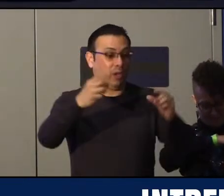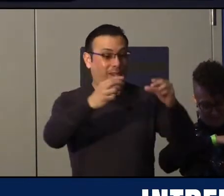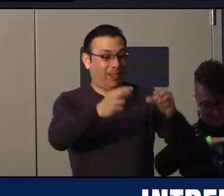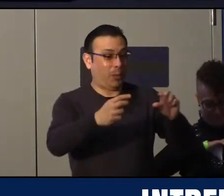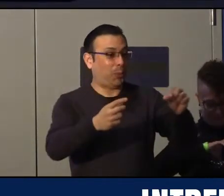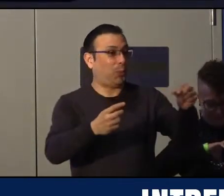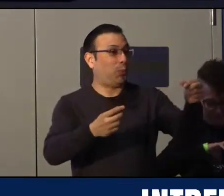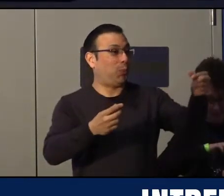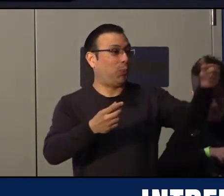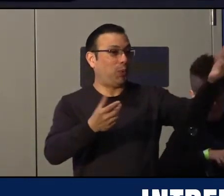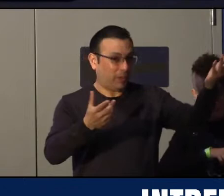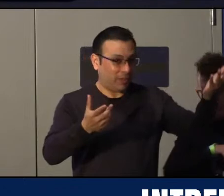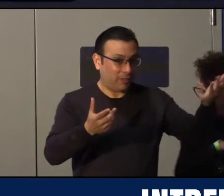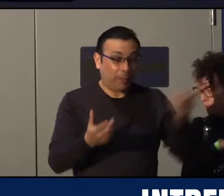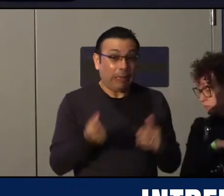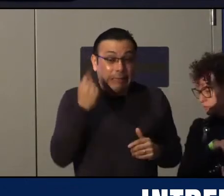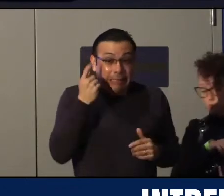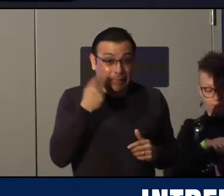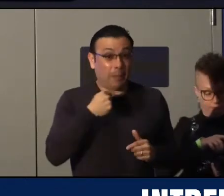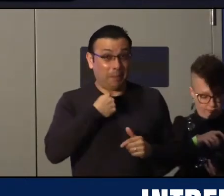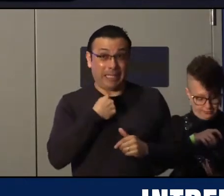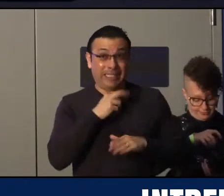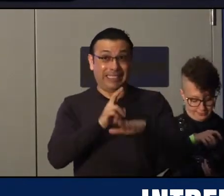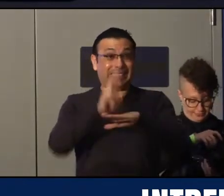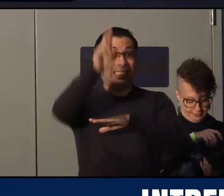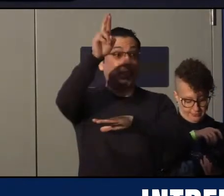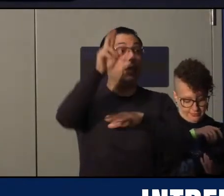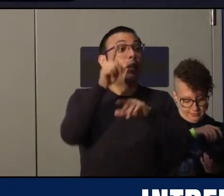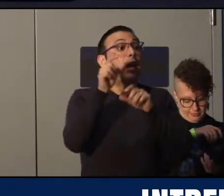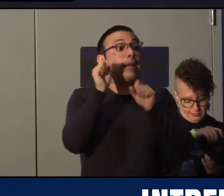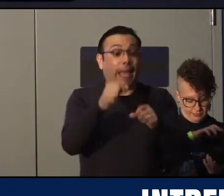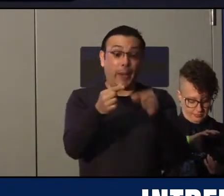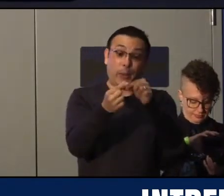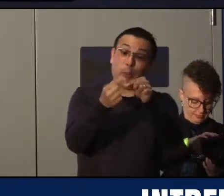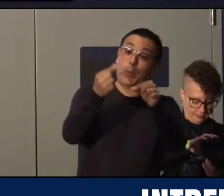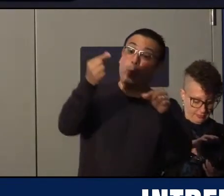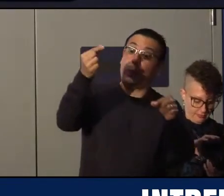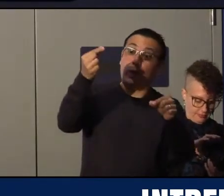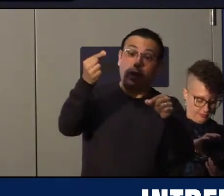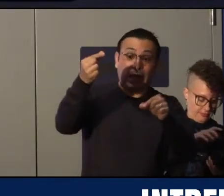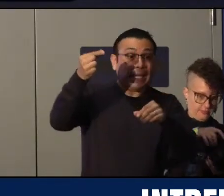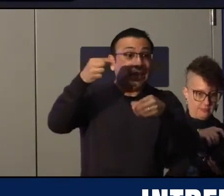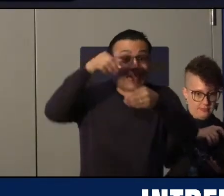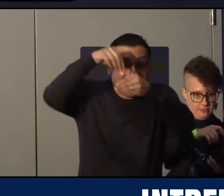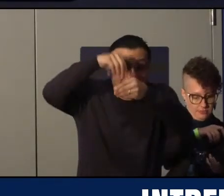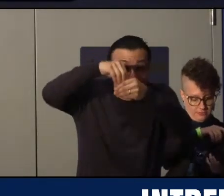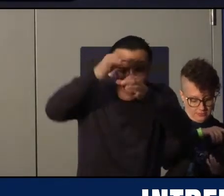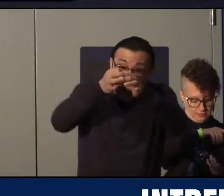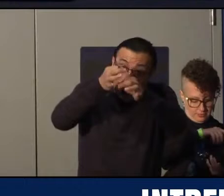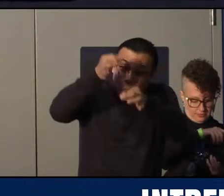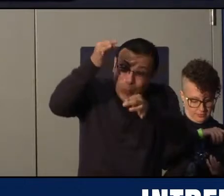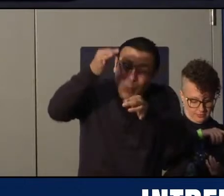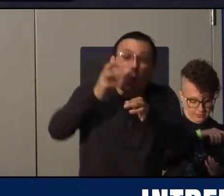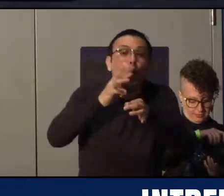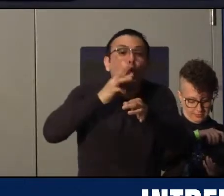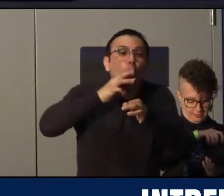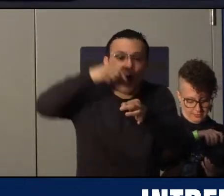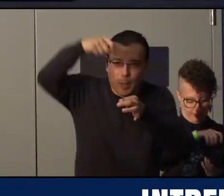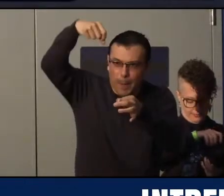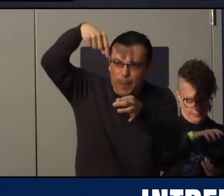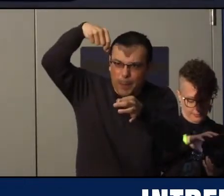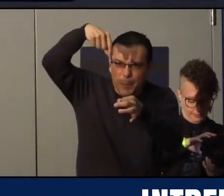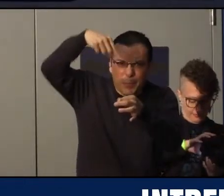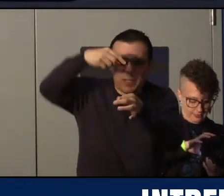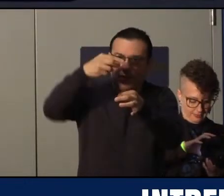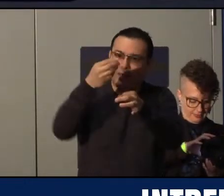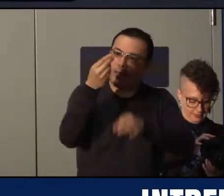can buy paintbrushes that you can preload with water. And then, so they come with the ability